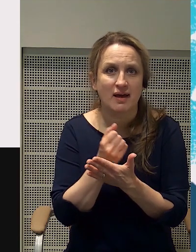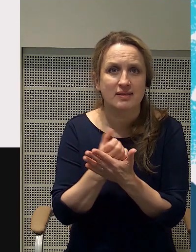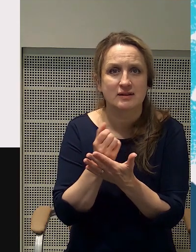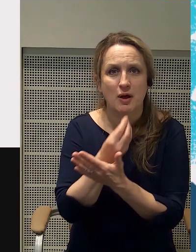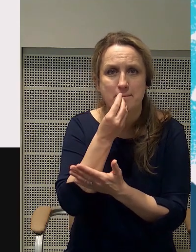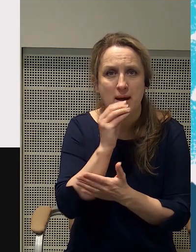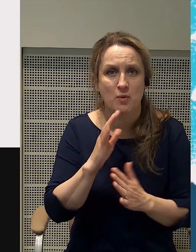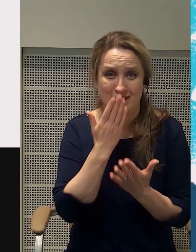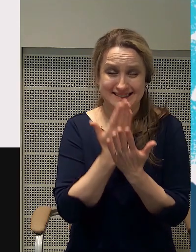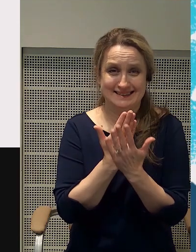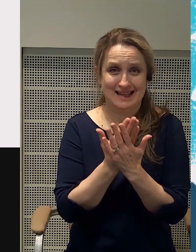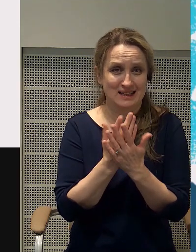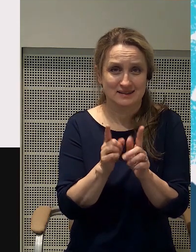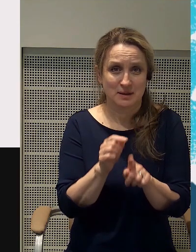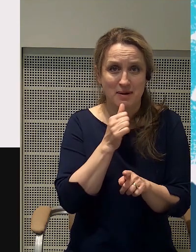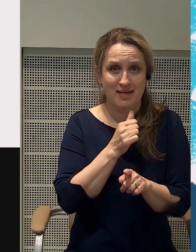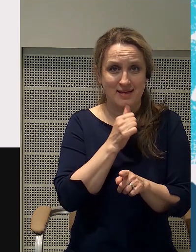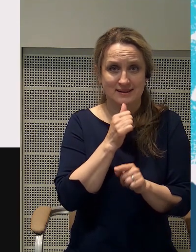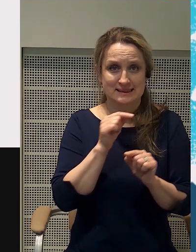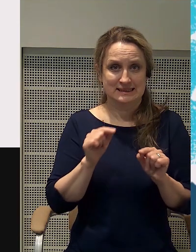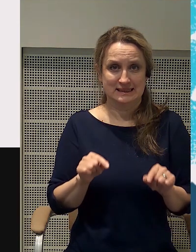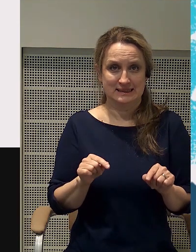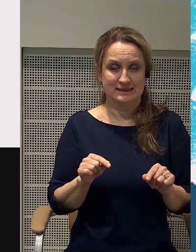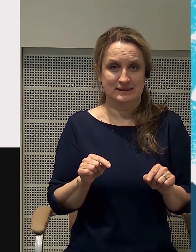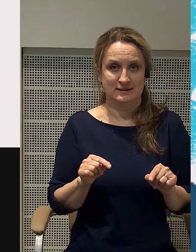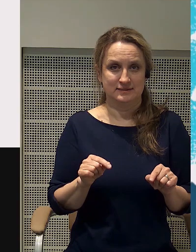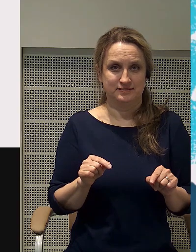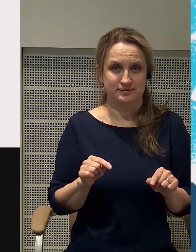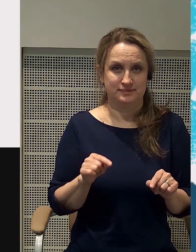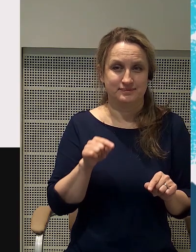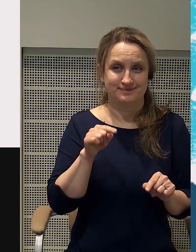to bring this sentence that John Kennedy one day has said.